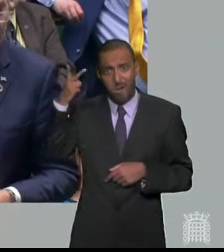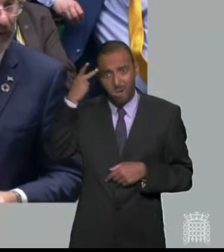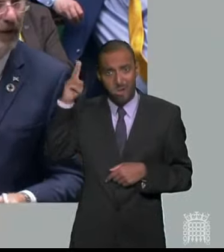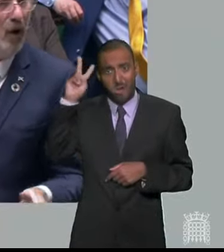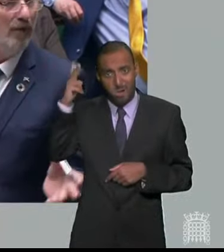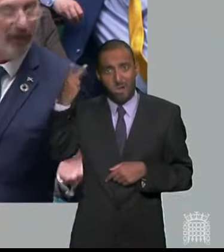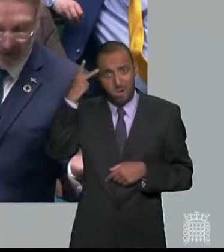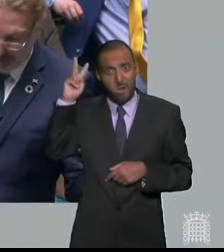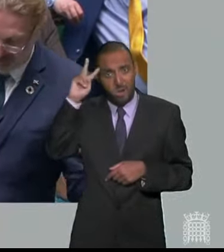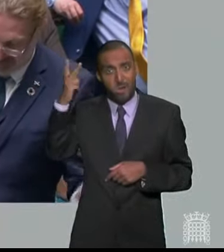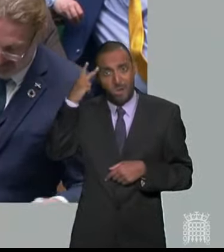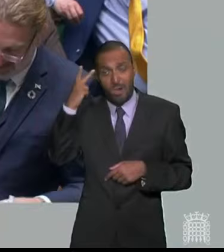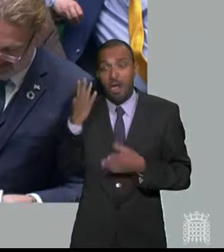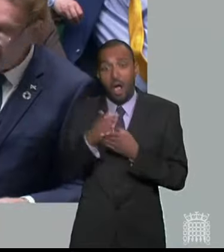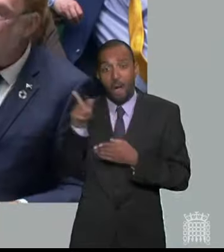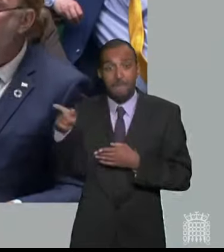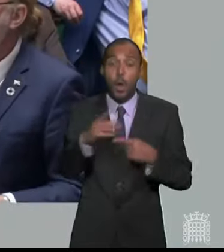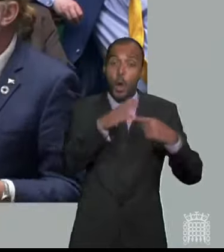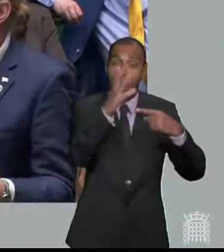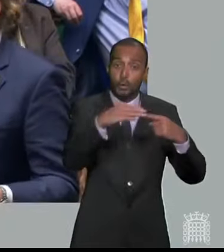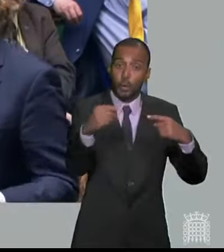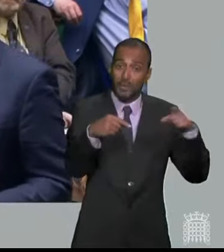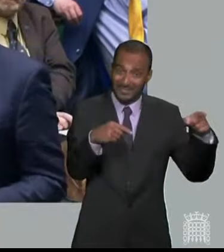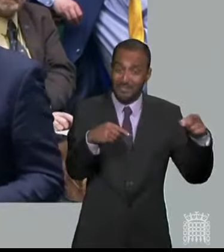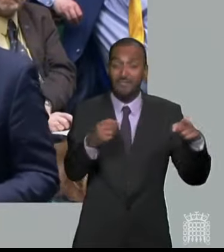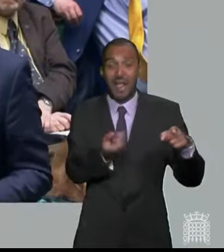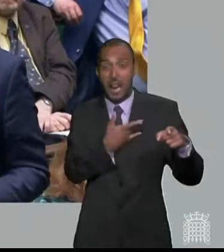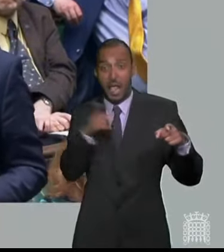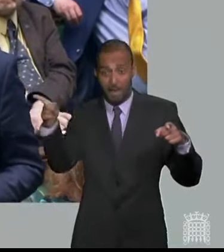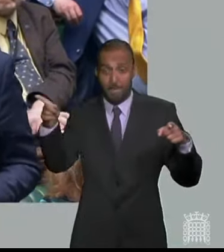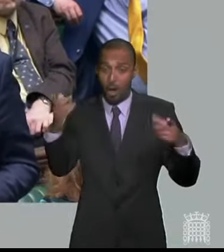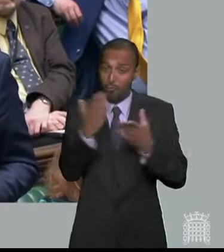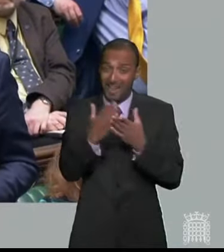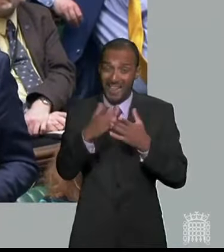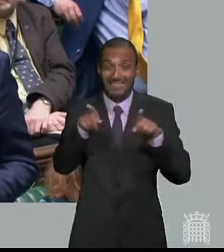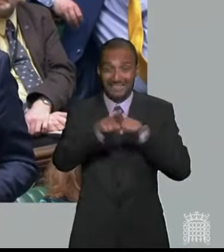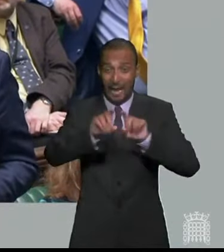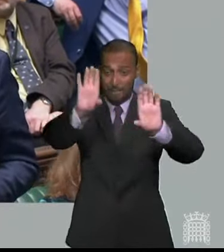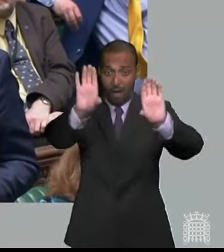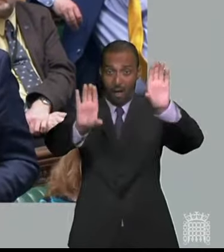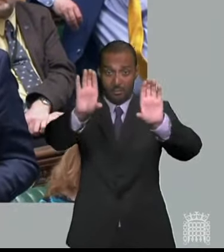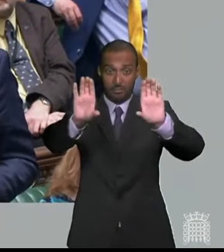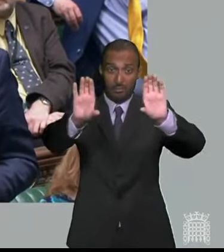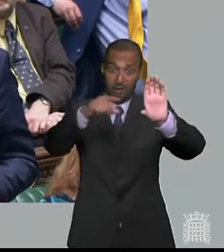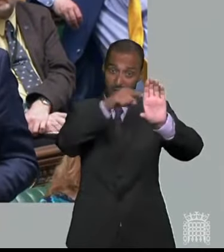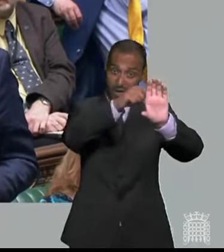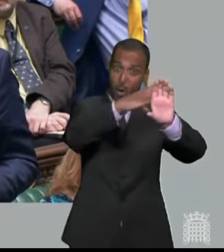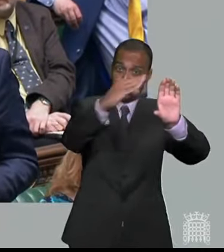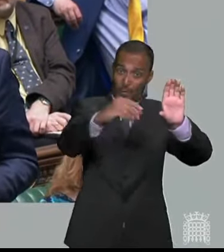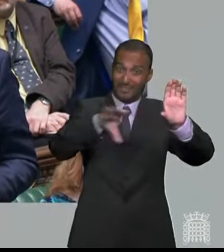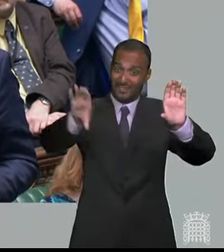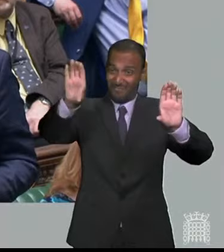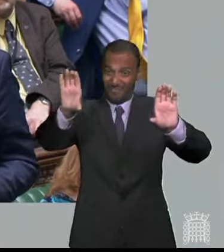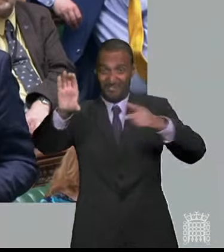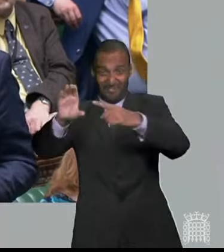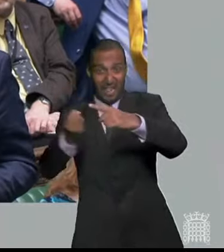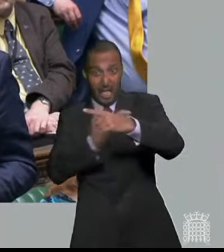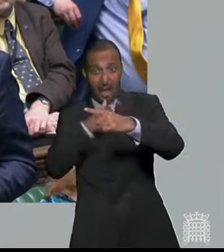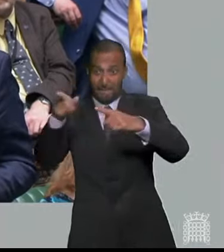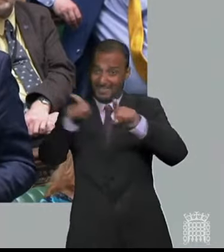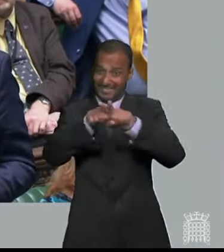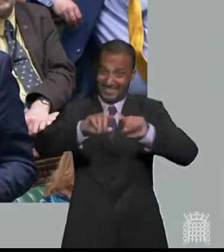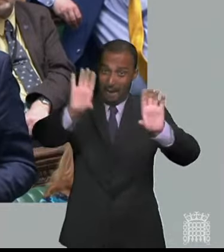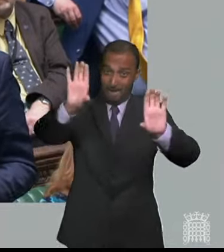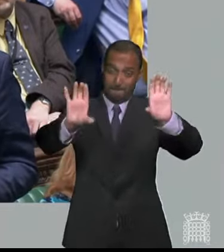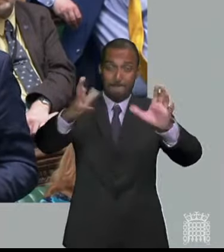same arse, offering no change, no vision, no hope, does the Prime Minister agree that the only way